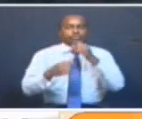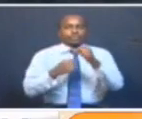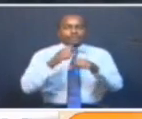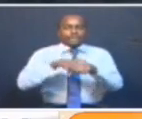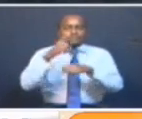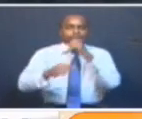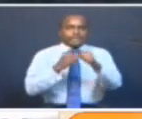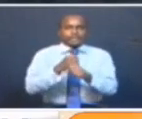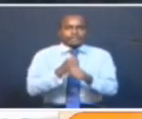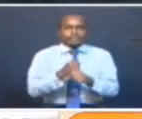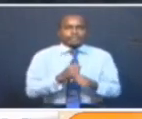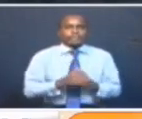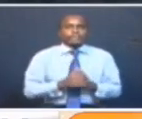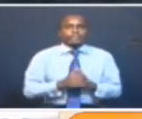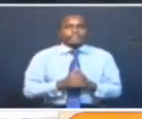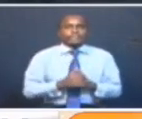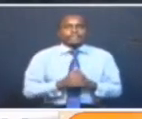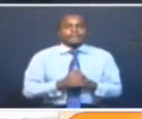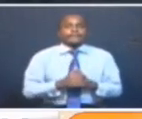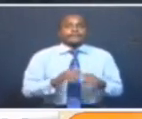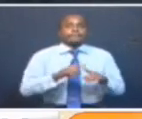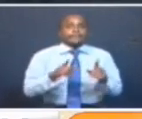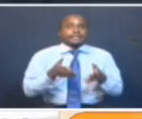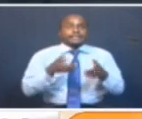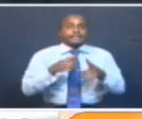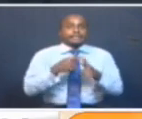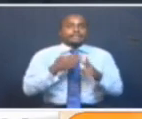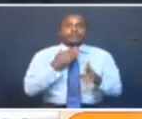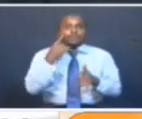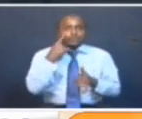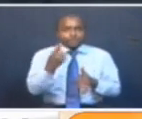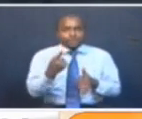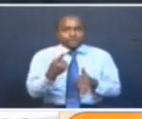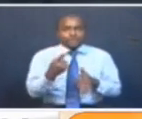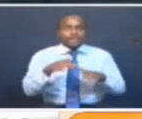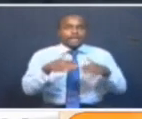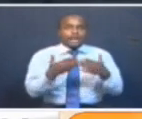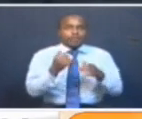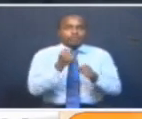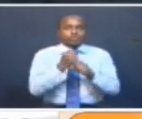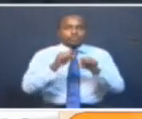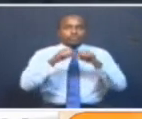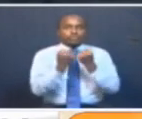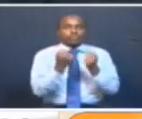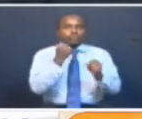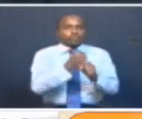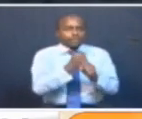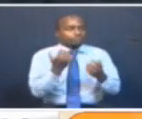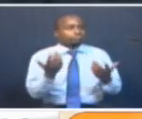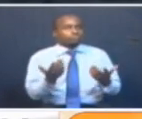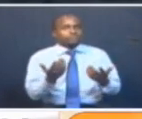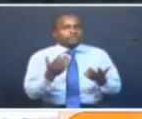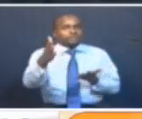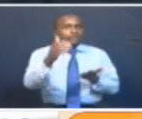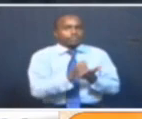And they discuss about politics. But then they wanted to see how to do social work. Yeah. So they appointed